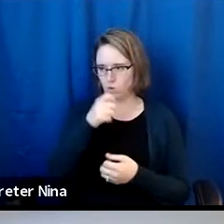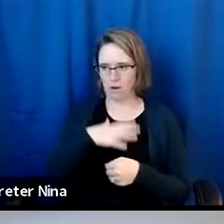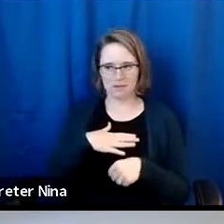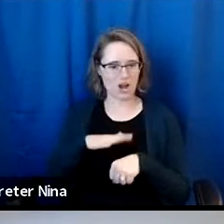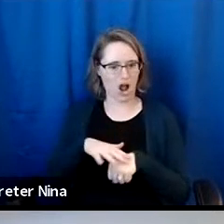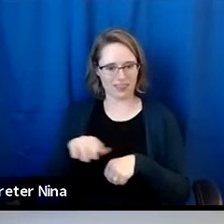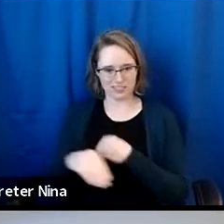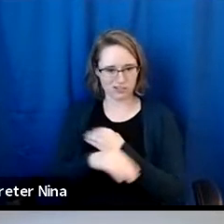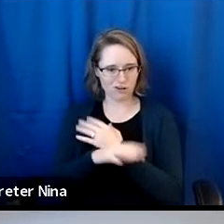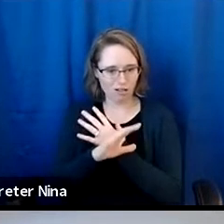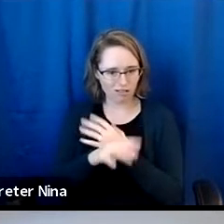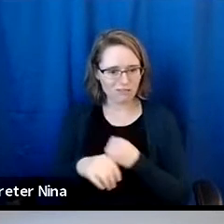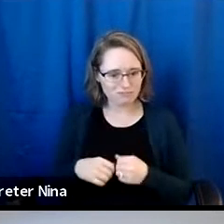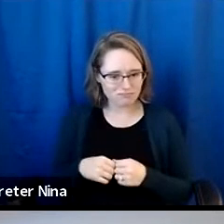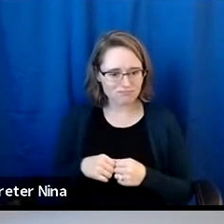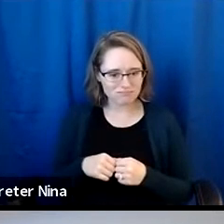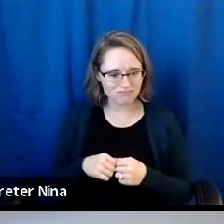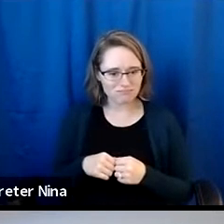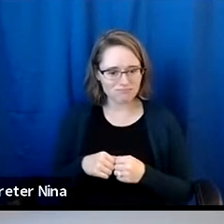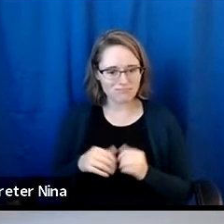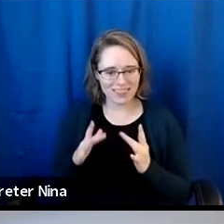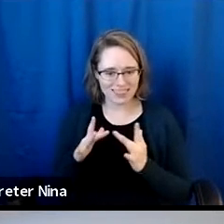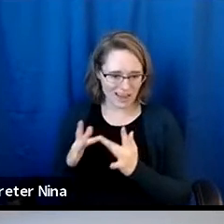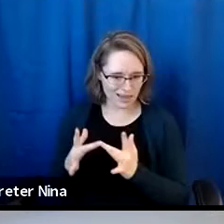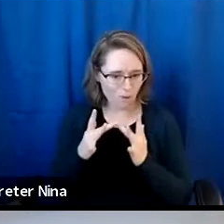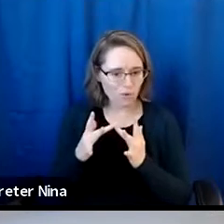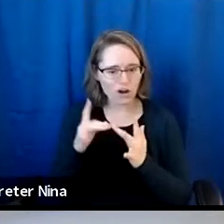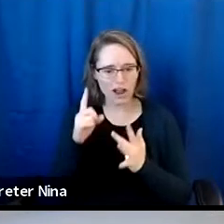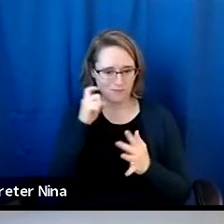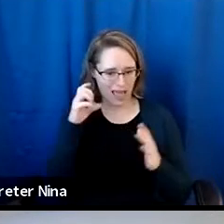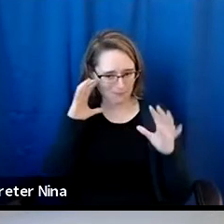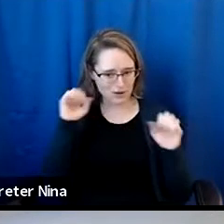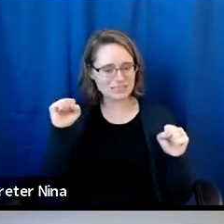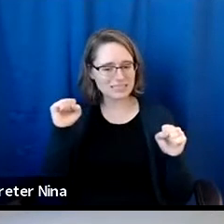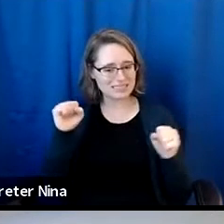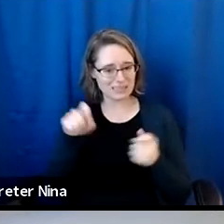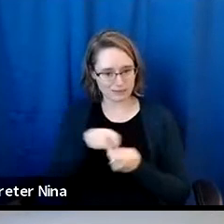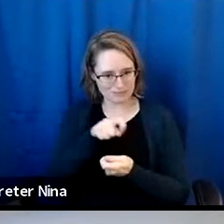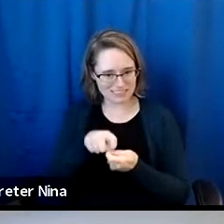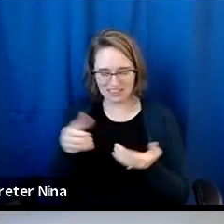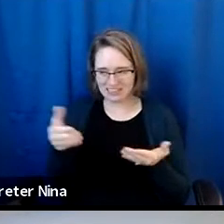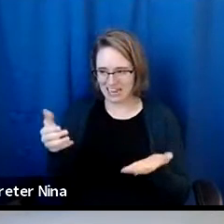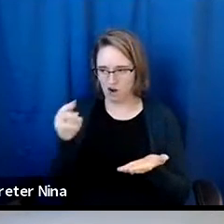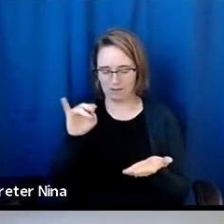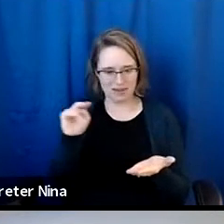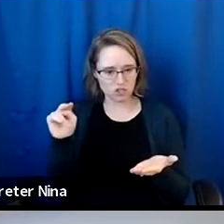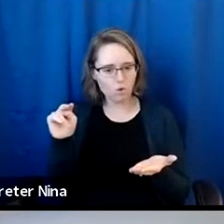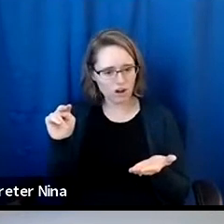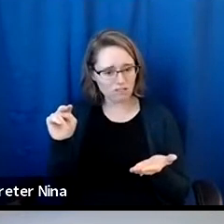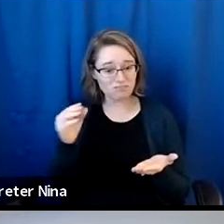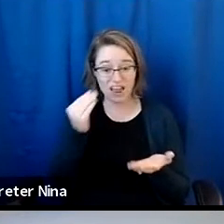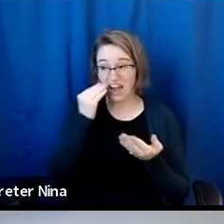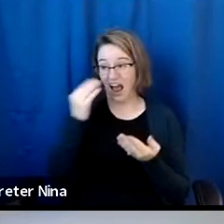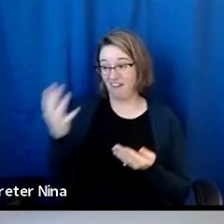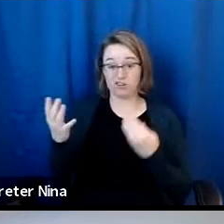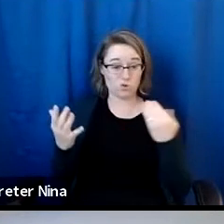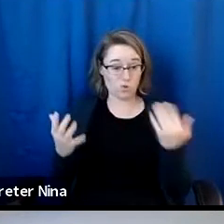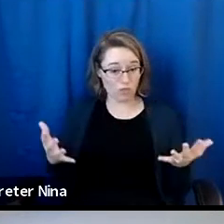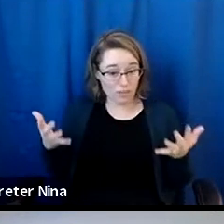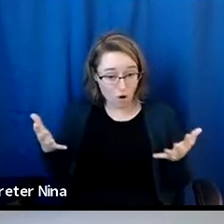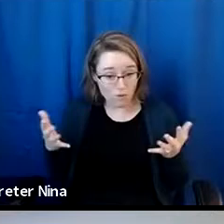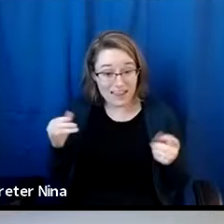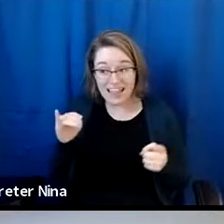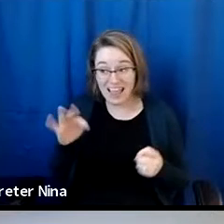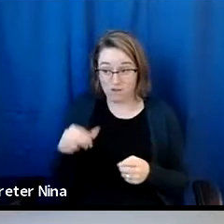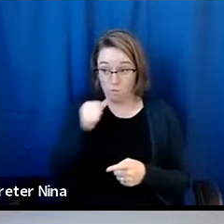call, and the network of Black presidents specifically that are here in Minnesota. And I have told them before, had it not